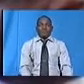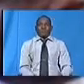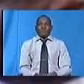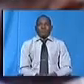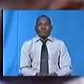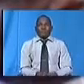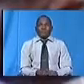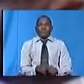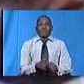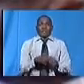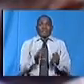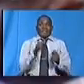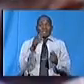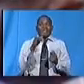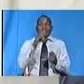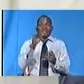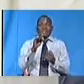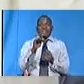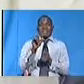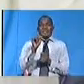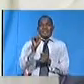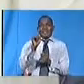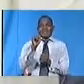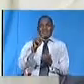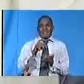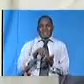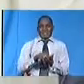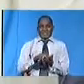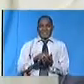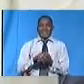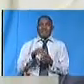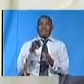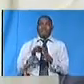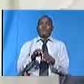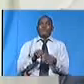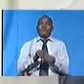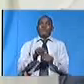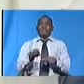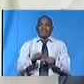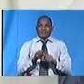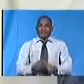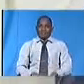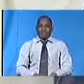unearthed over 11,000 as they claim polling stations.